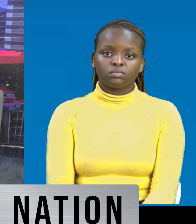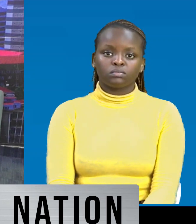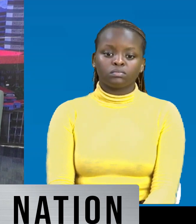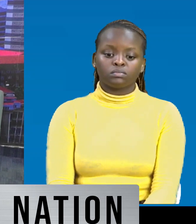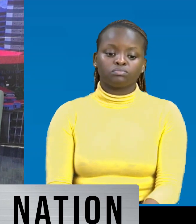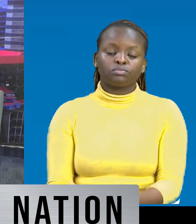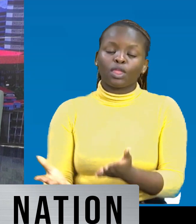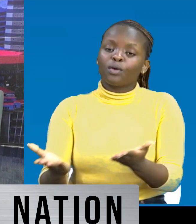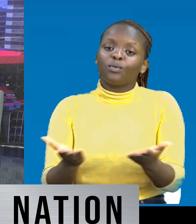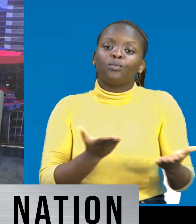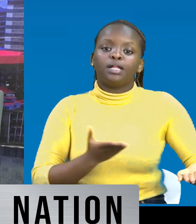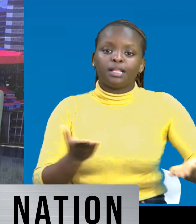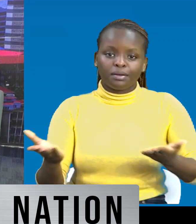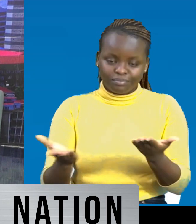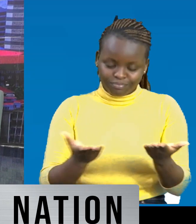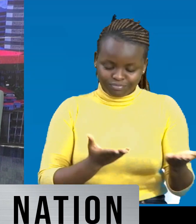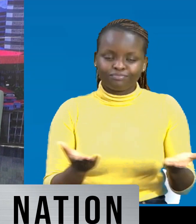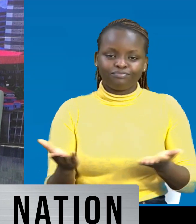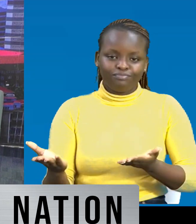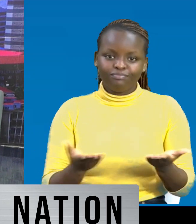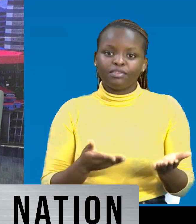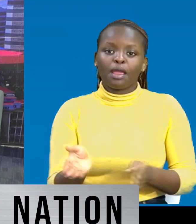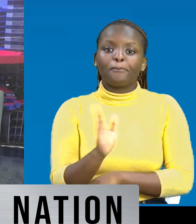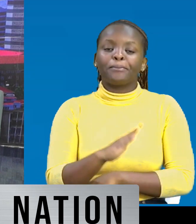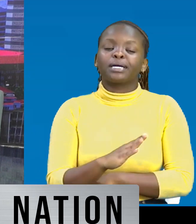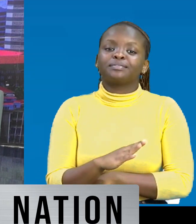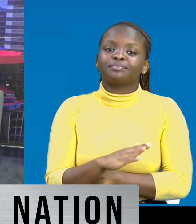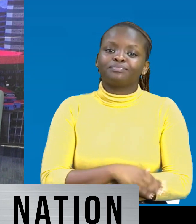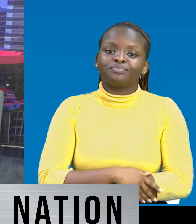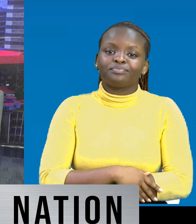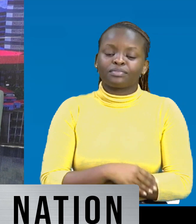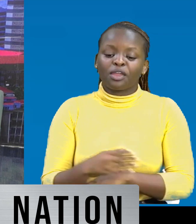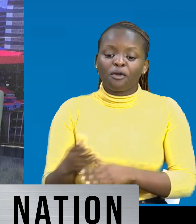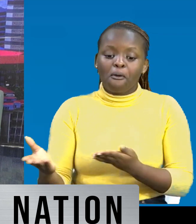nominated. Karibu. Welcome back.